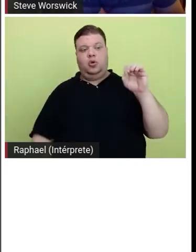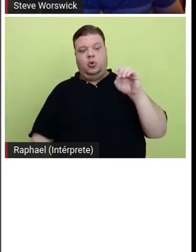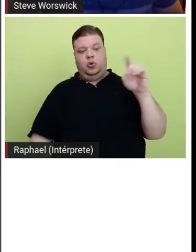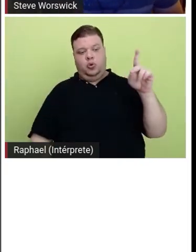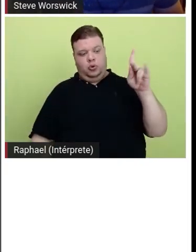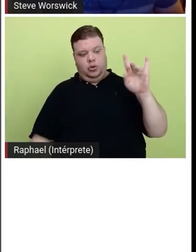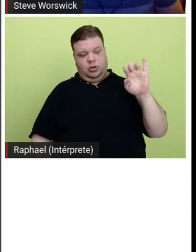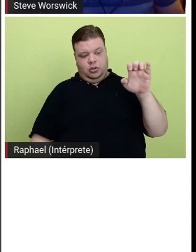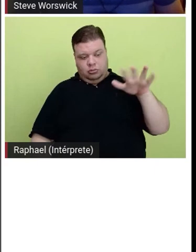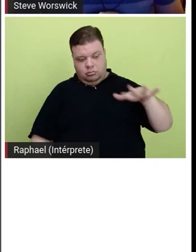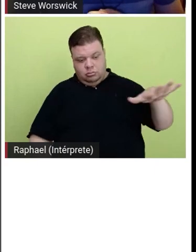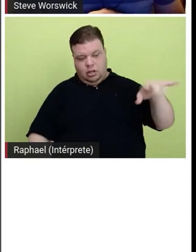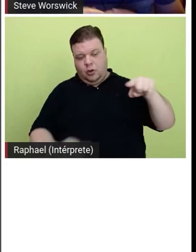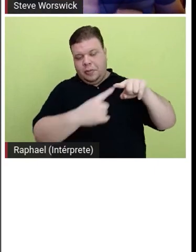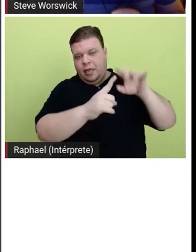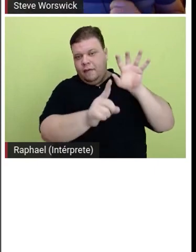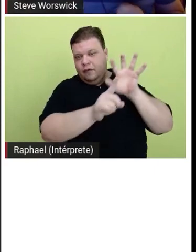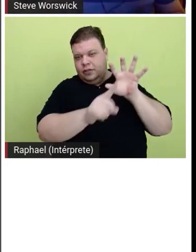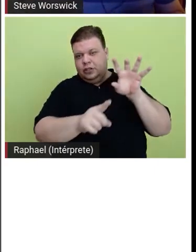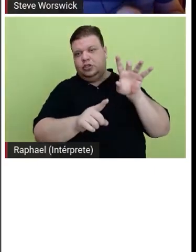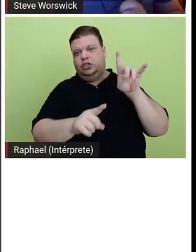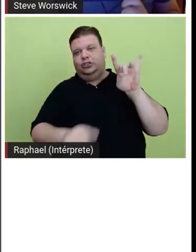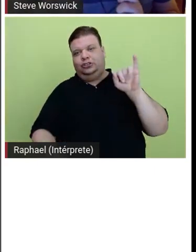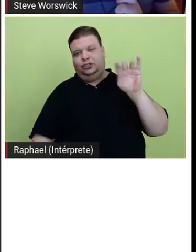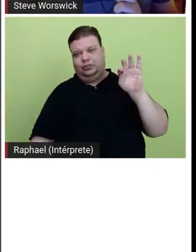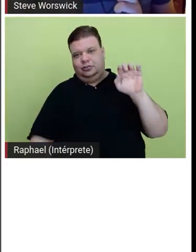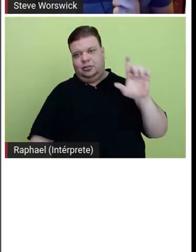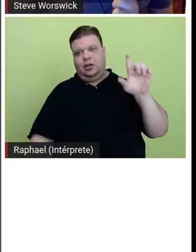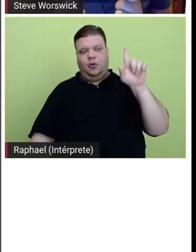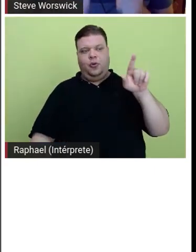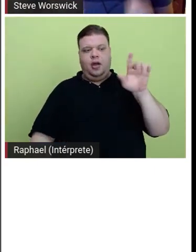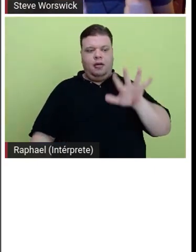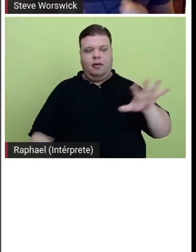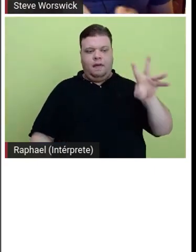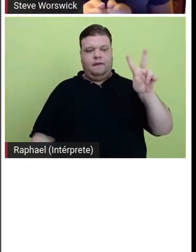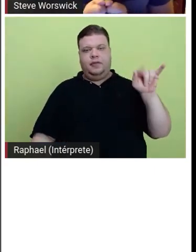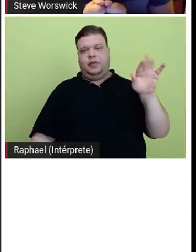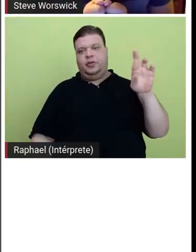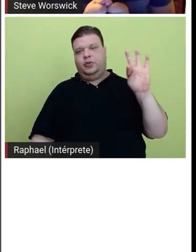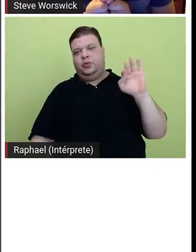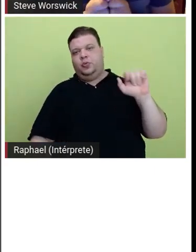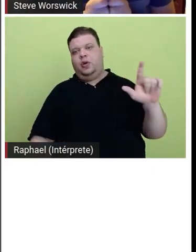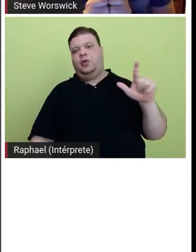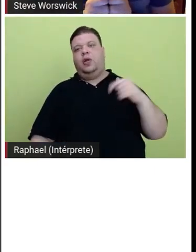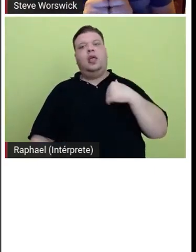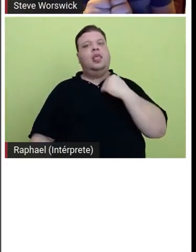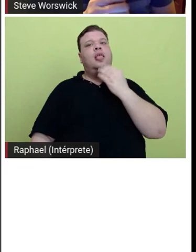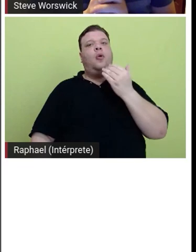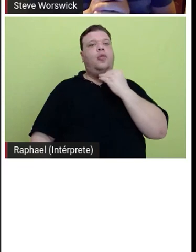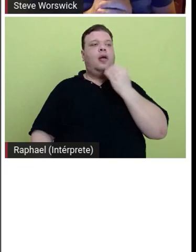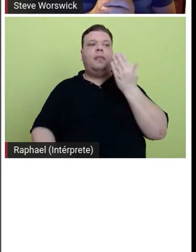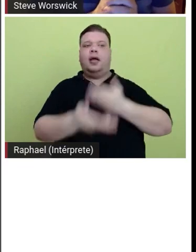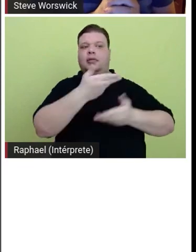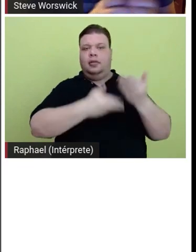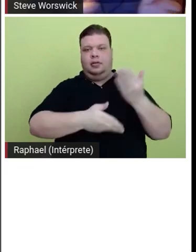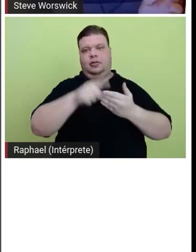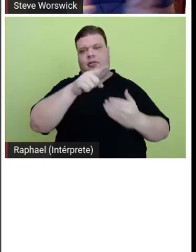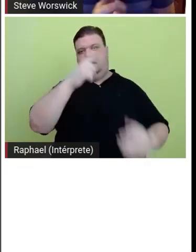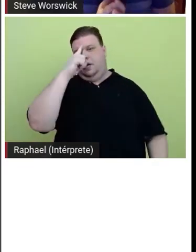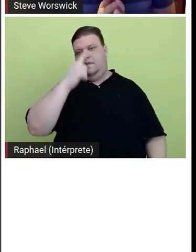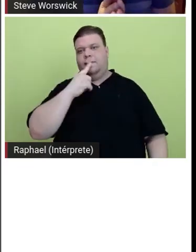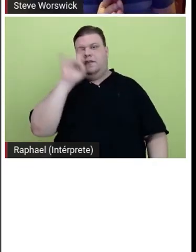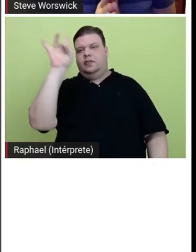Kooky to be like, an actual character you can actually have a conversation with. We tried